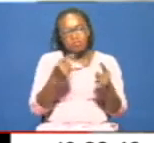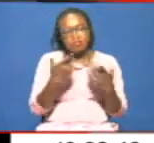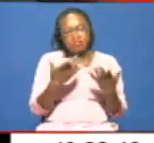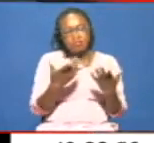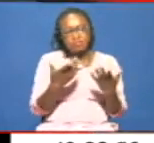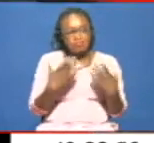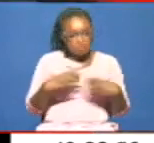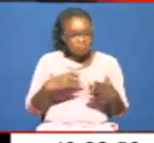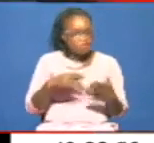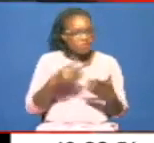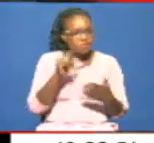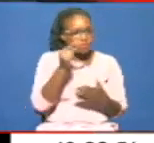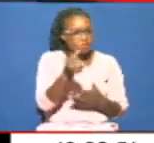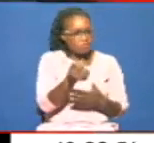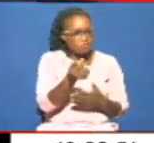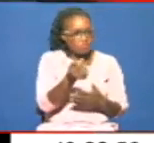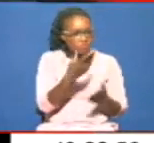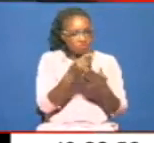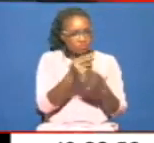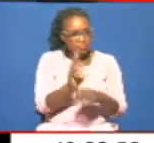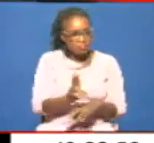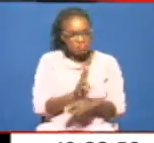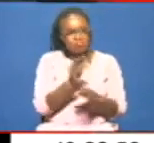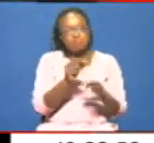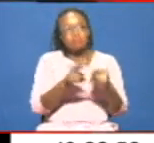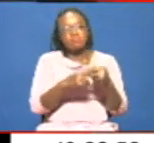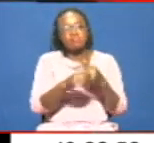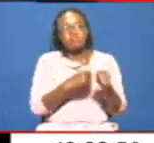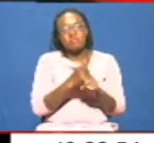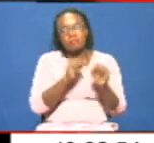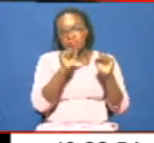spend. Mm-hmm. So is 7 years possible?